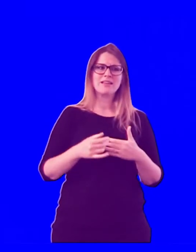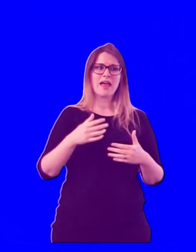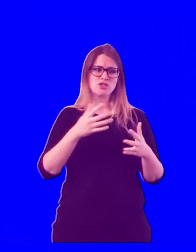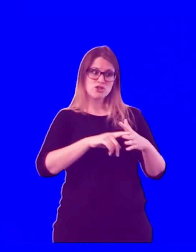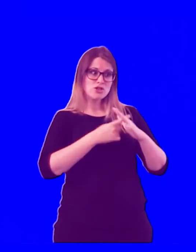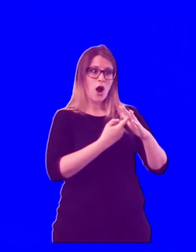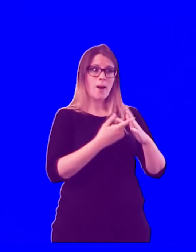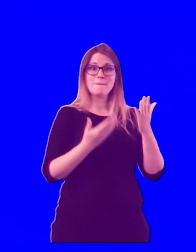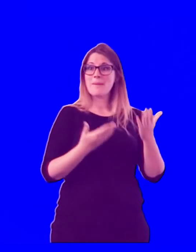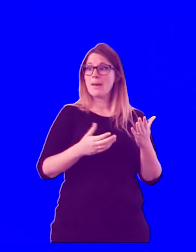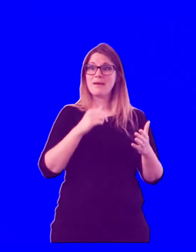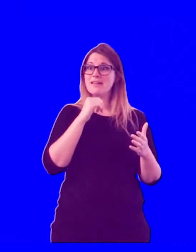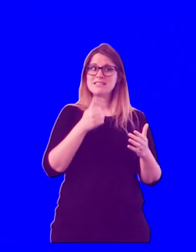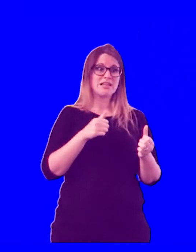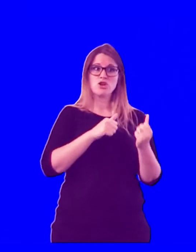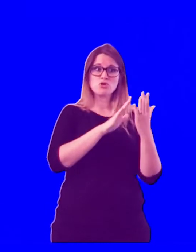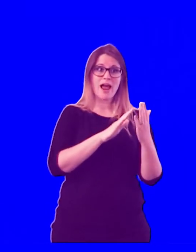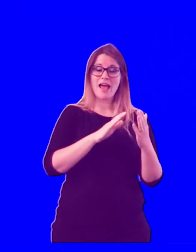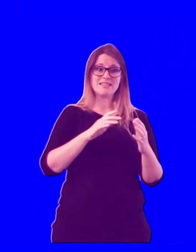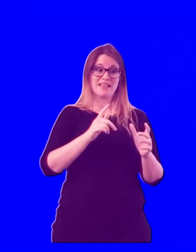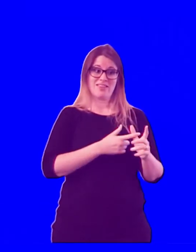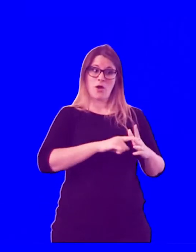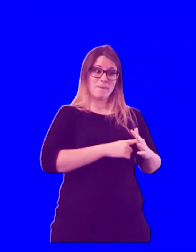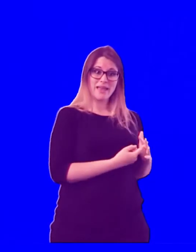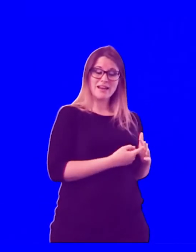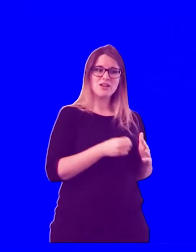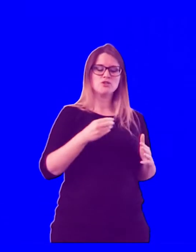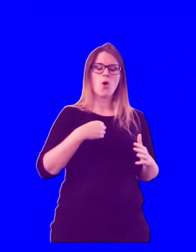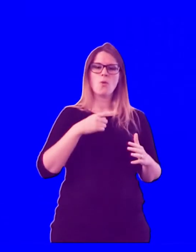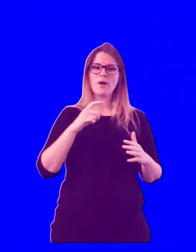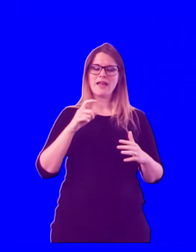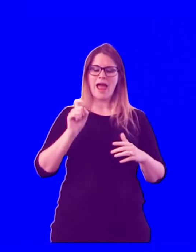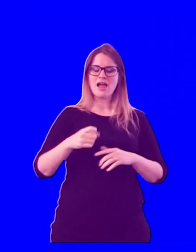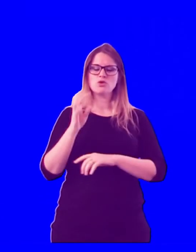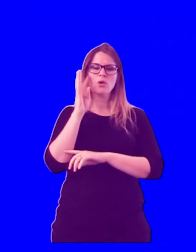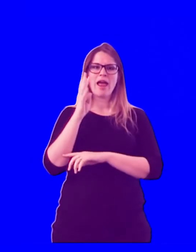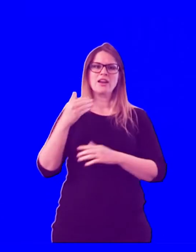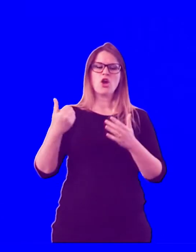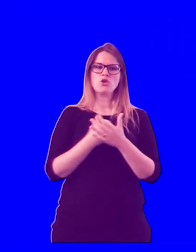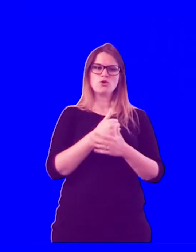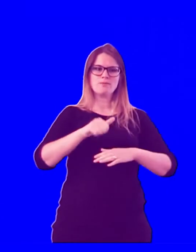got started and perhaps didn't address accessibility from the beginning, so we have created a framework